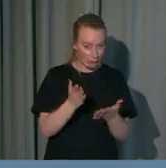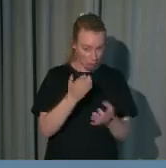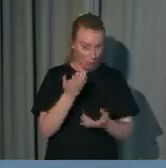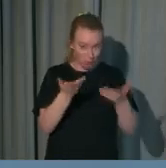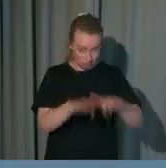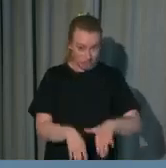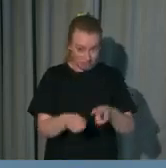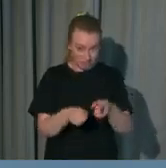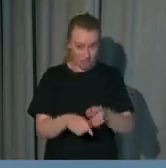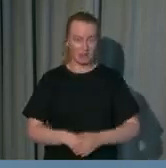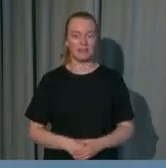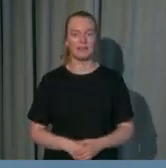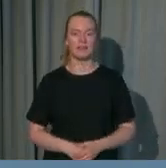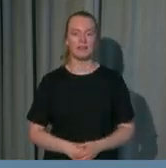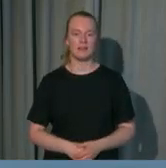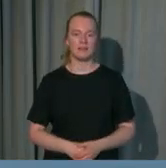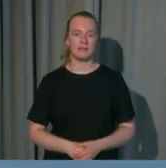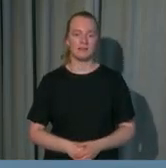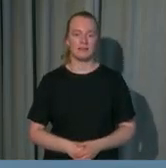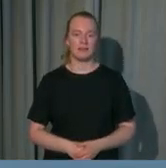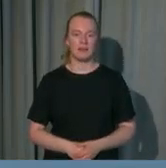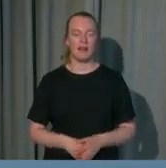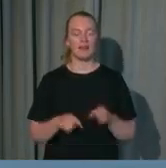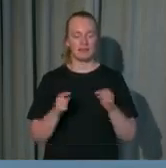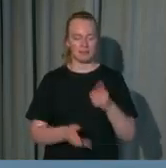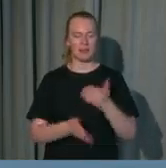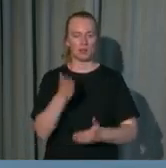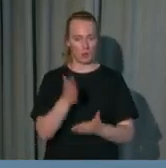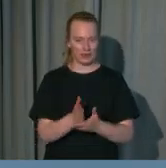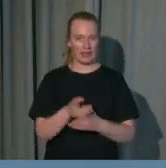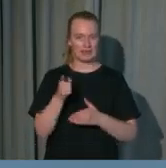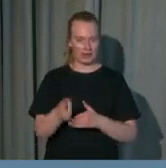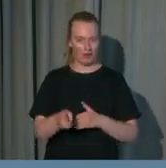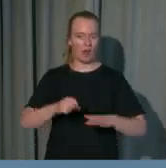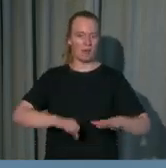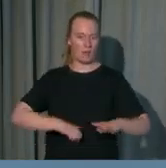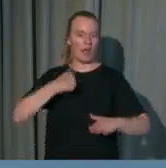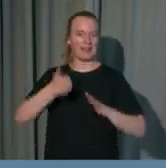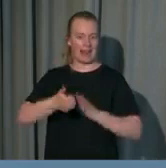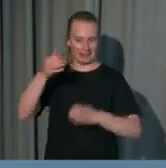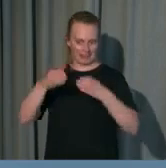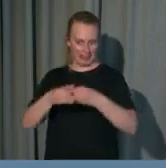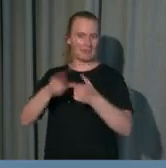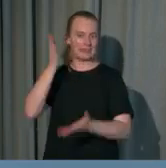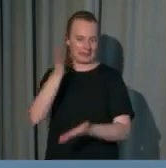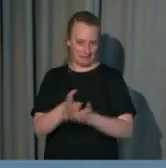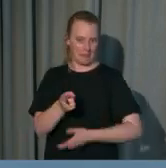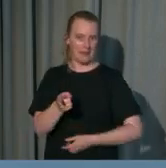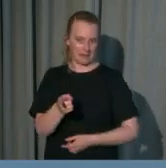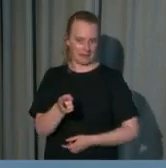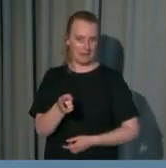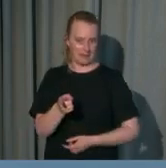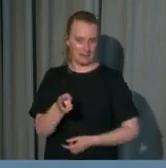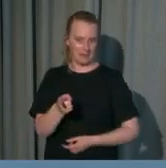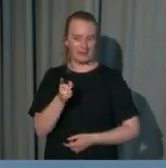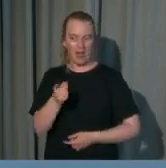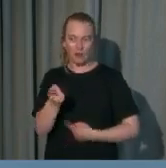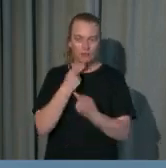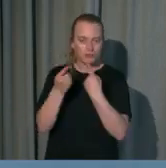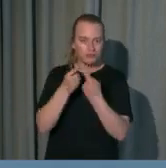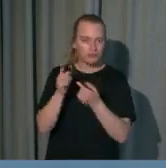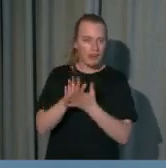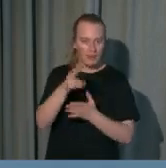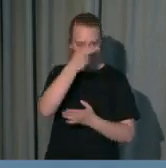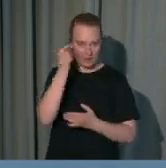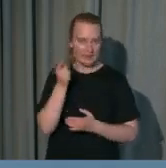Well, this was a decision that was ultimately taken by the leadership of the Pride parade based on their dialogue with police, and I can